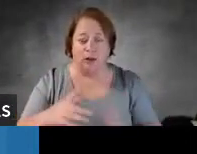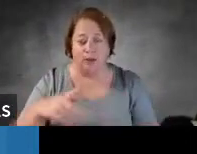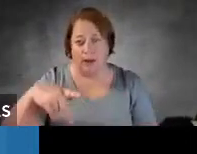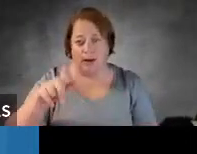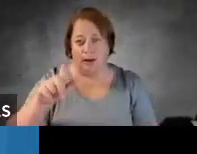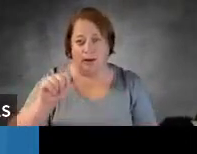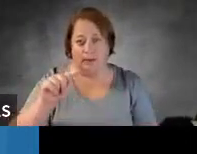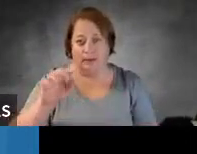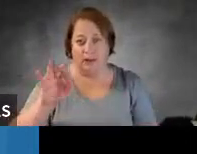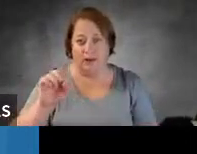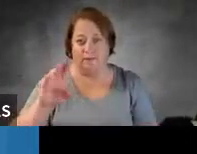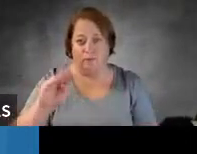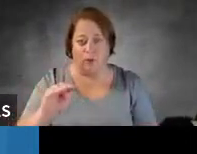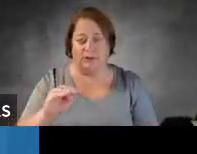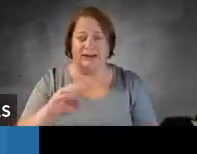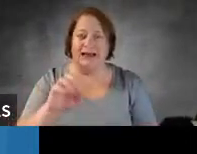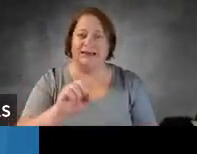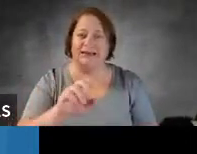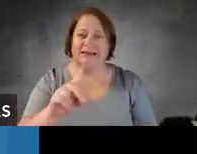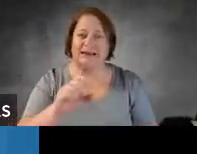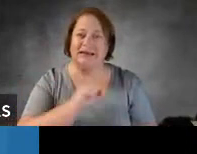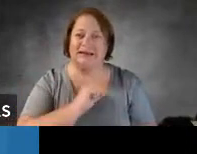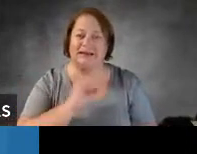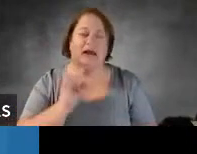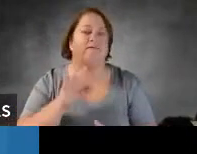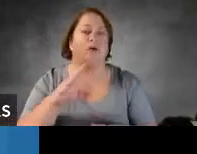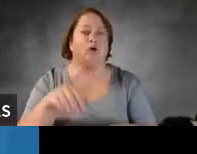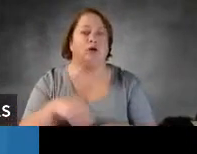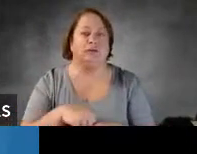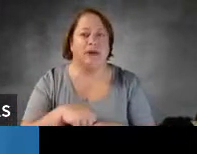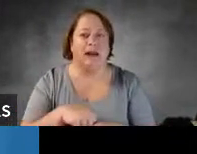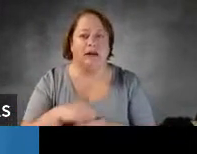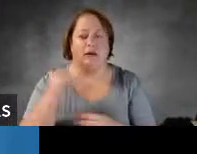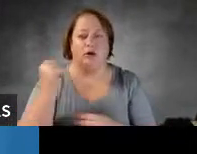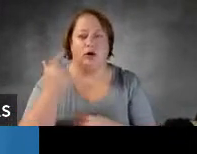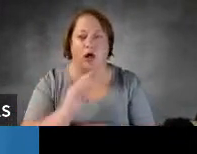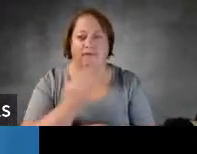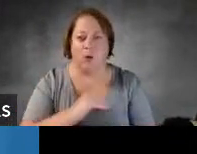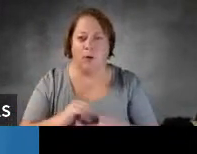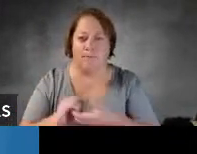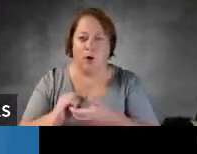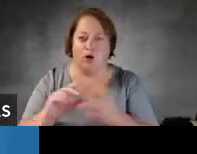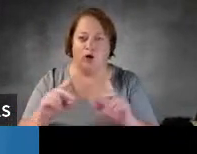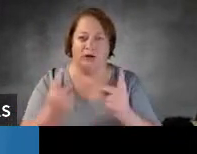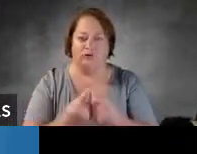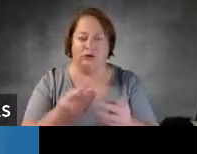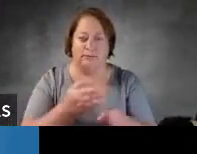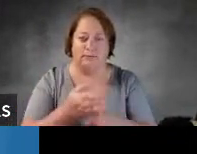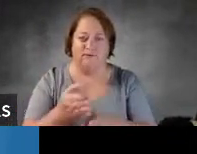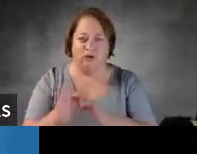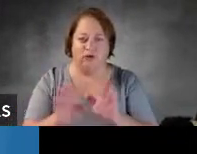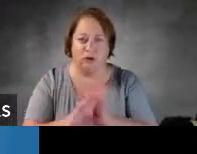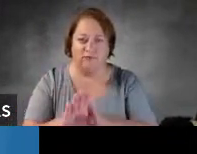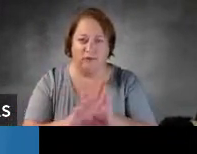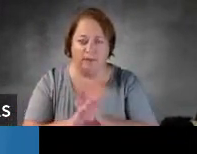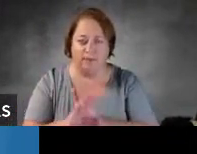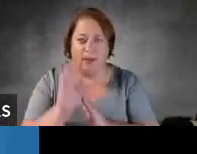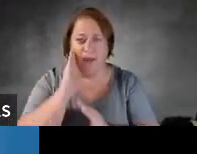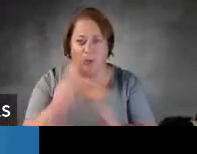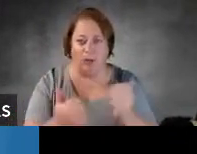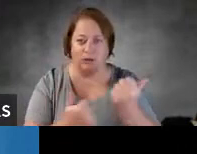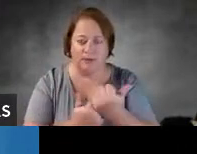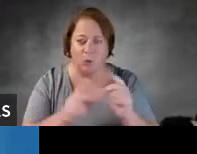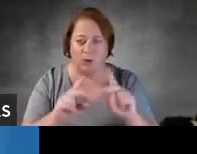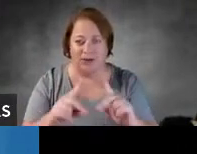platforms. SSD staff participated in all of our partner district professional developments that will support